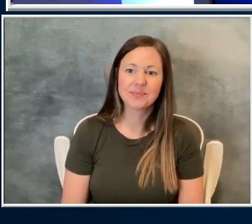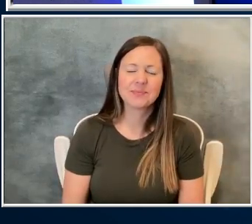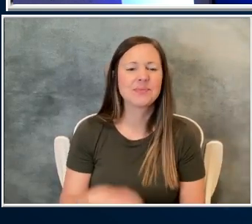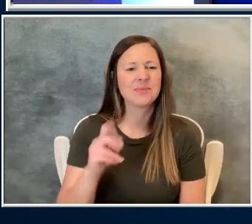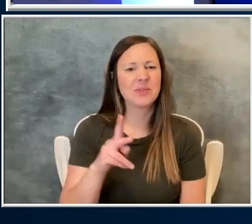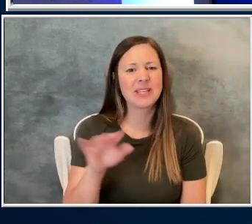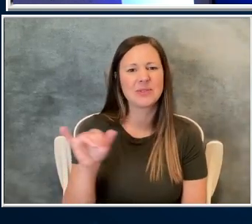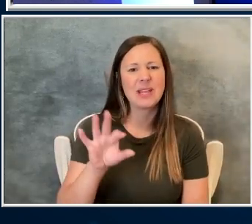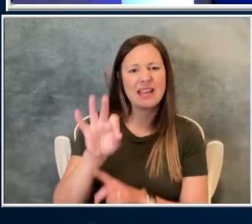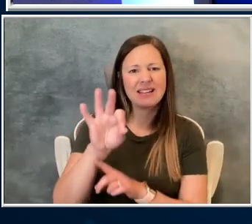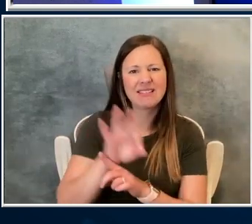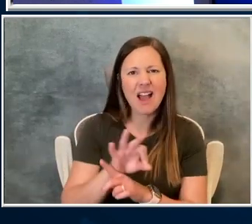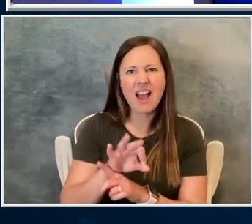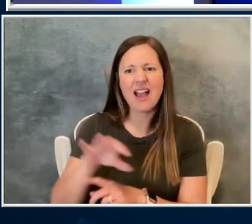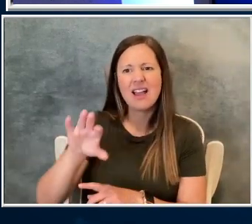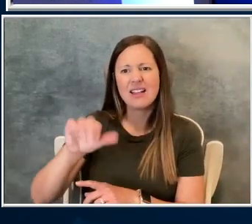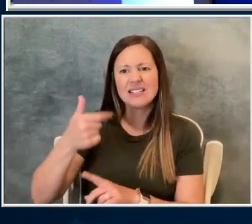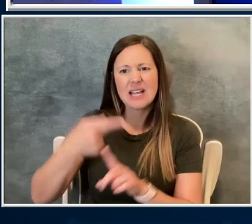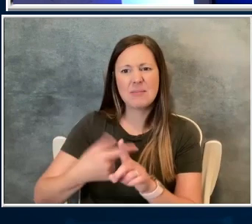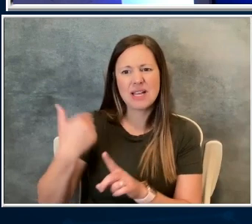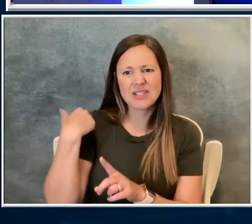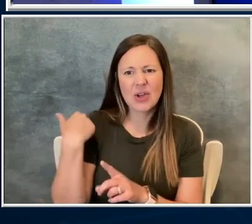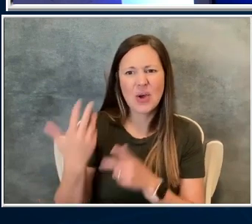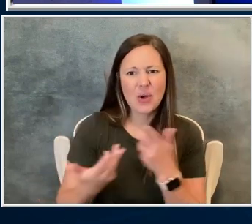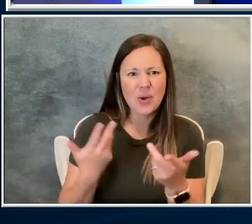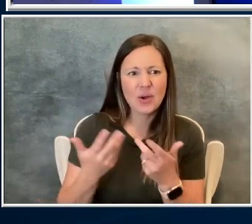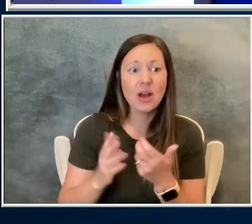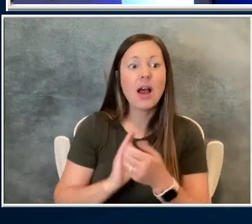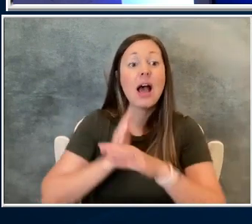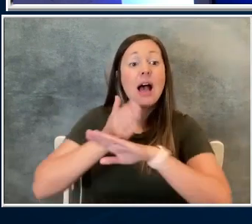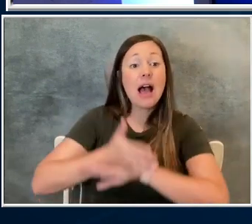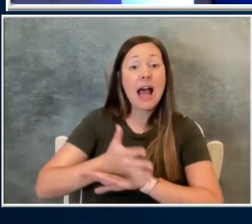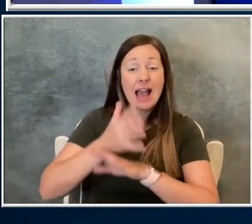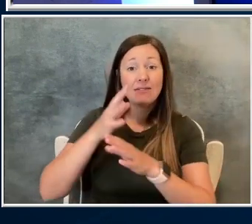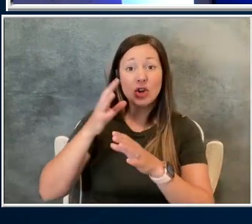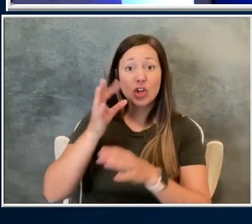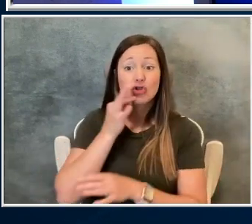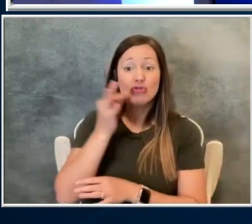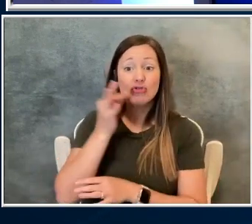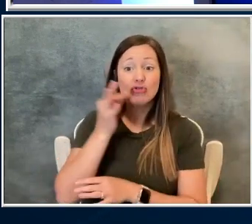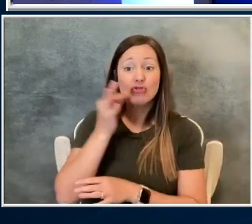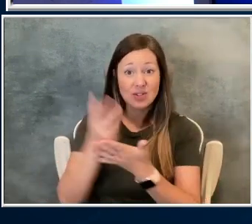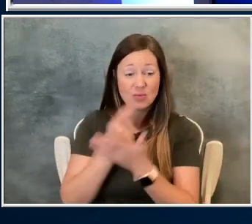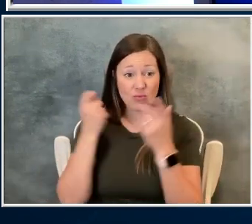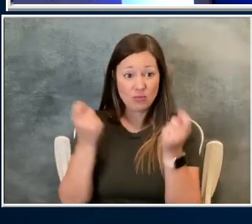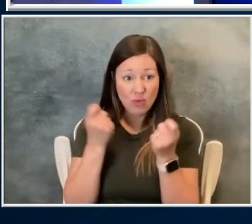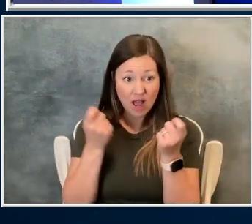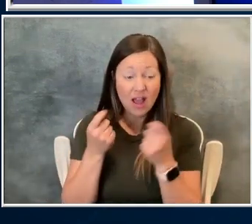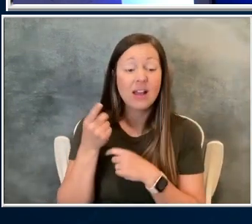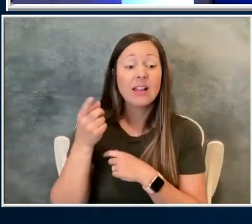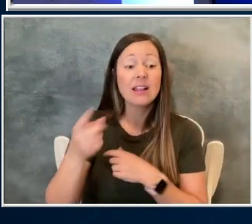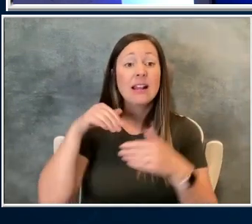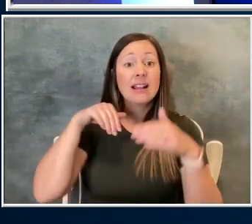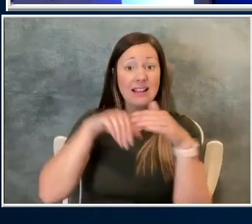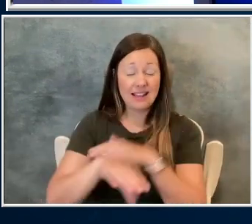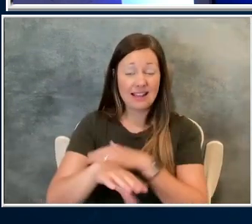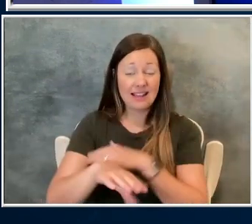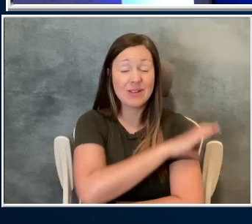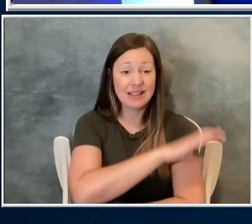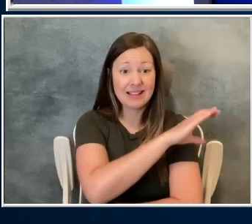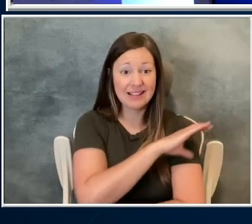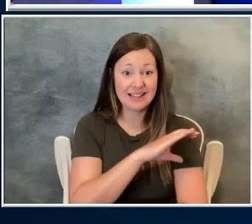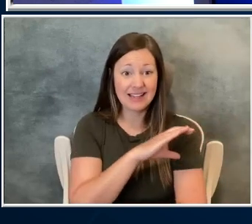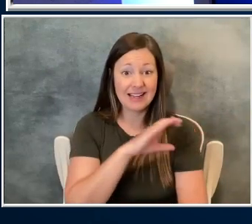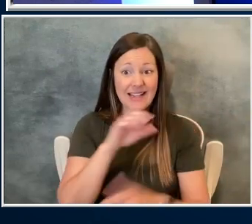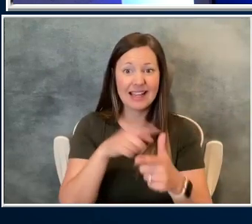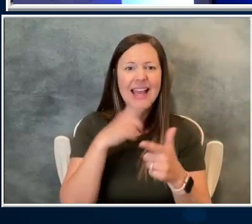you came, well, about this time last year. Right after the Chiefs won. After the Chiefs won. Matt walked into, he came into clinic. And then you walked into my